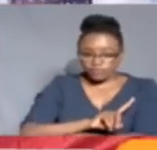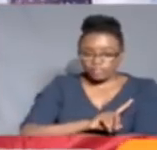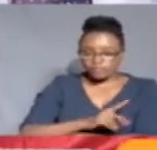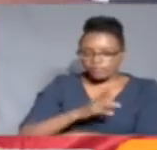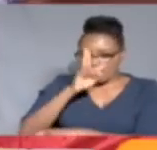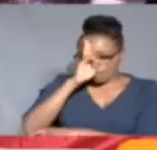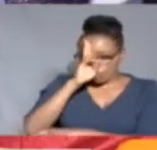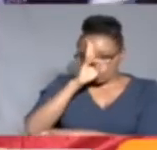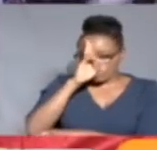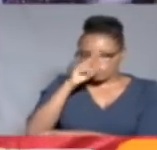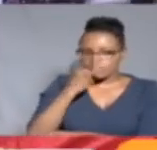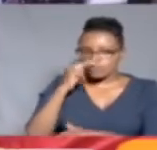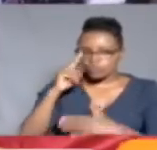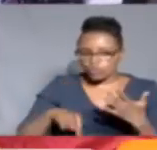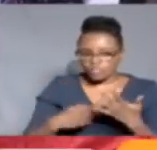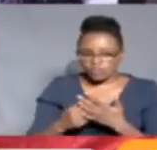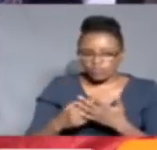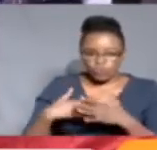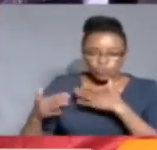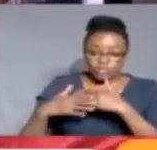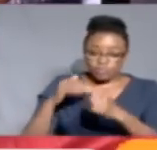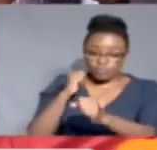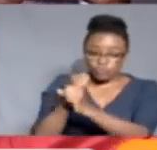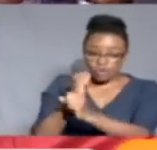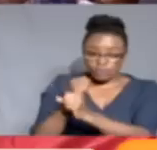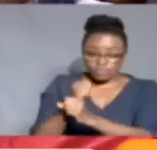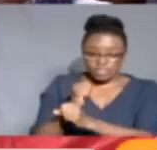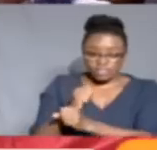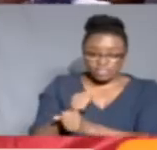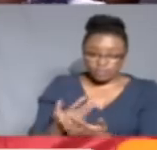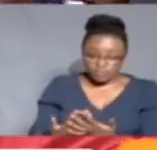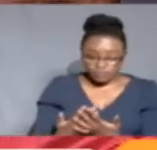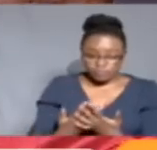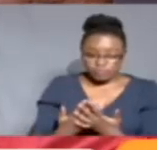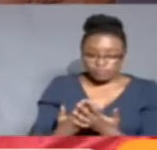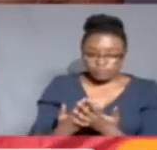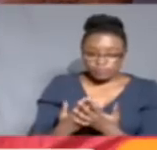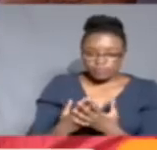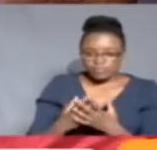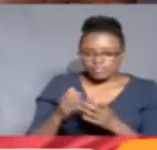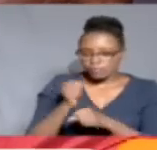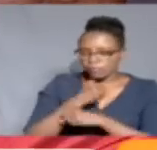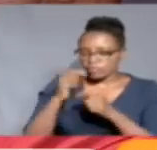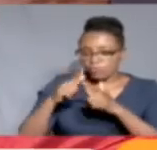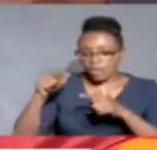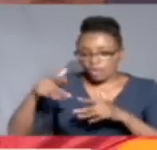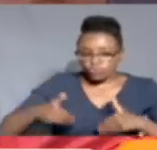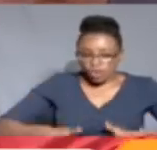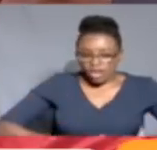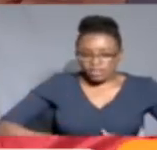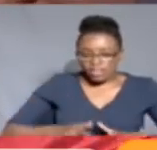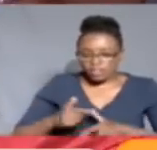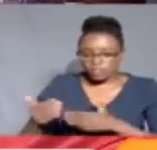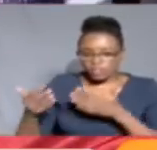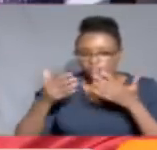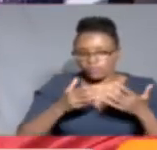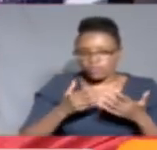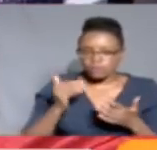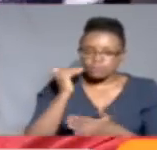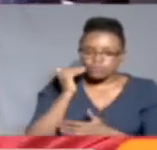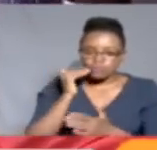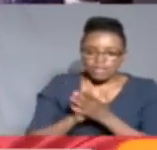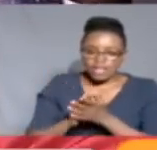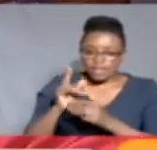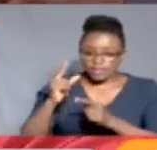officer said that no matter what you have done, I may not let you go hungry. Right. So he brought some bread and some milk.